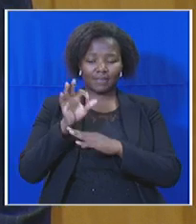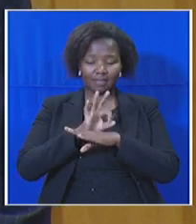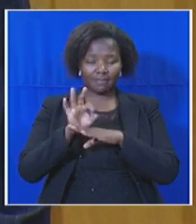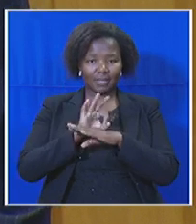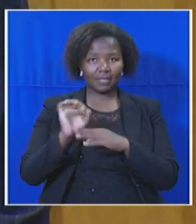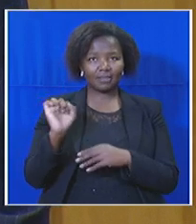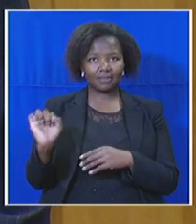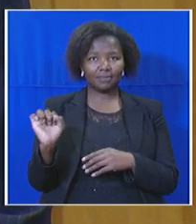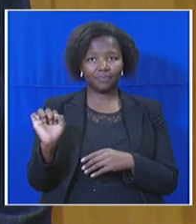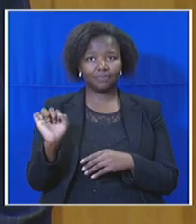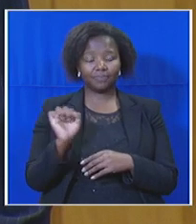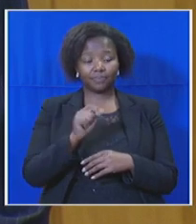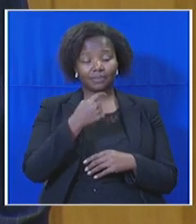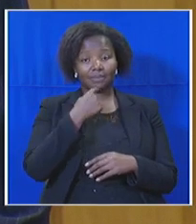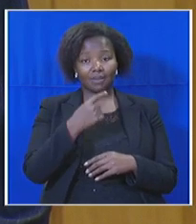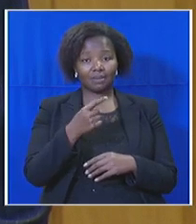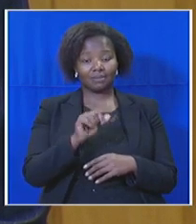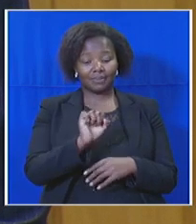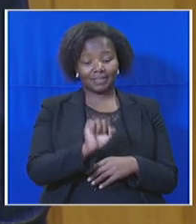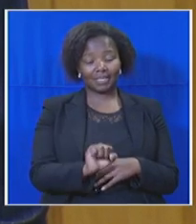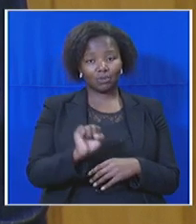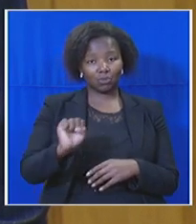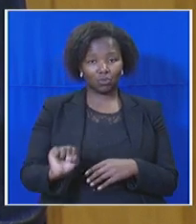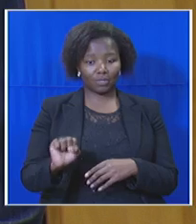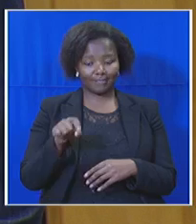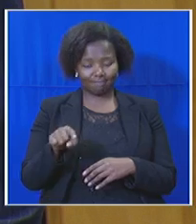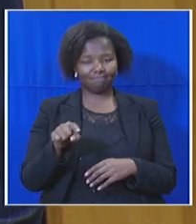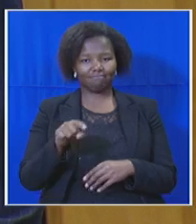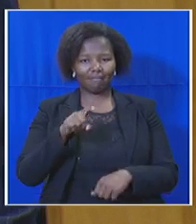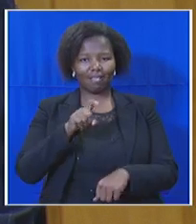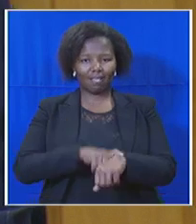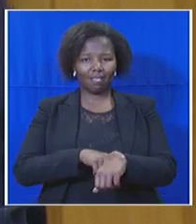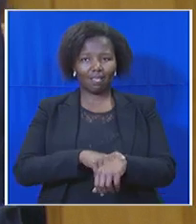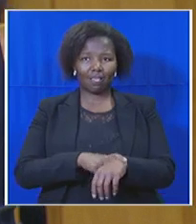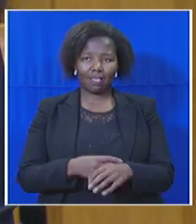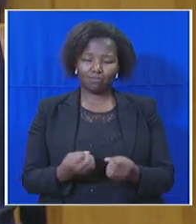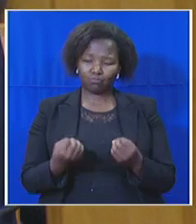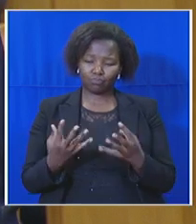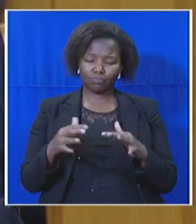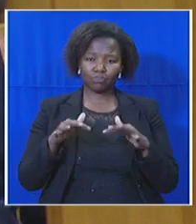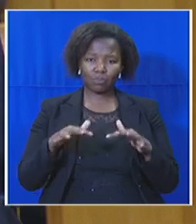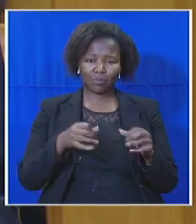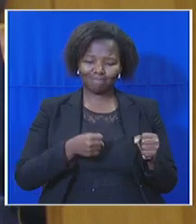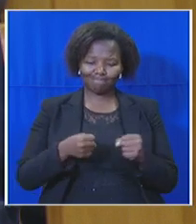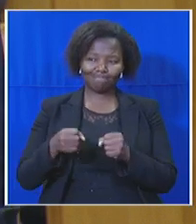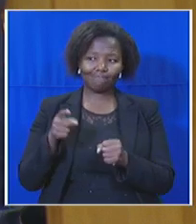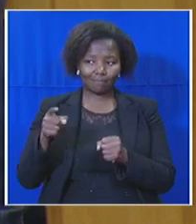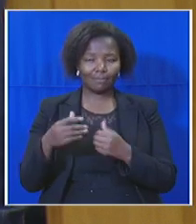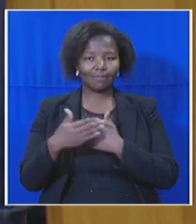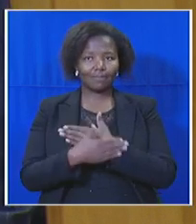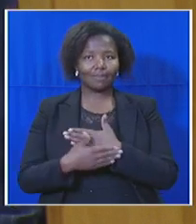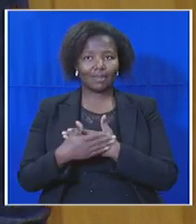encouraged militias to take South Sudanese as slaves, and tens of thousands of Africans were taken into slavery. In this